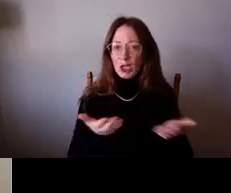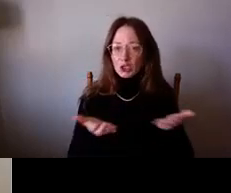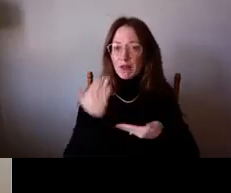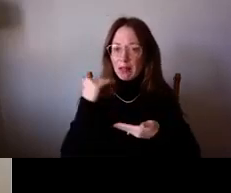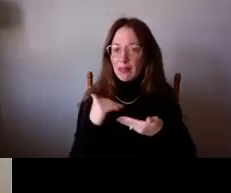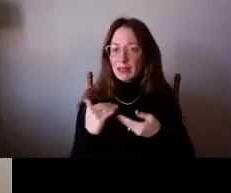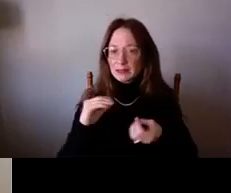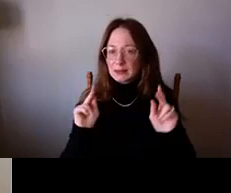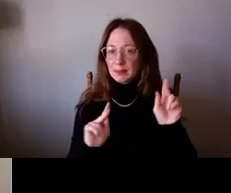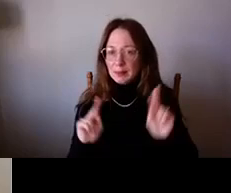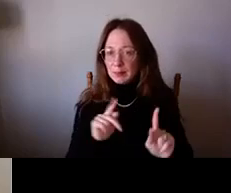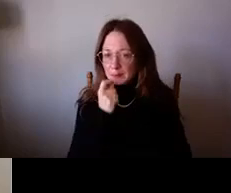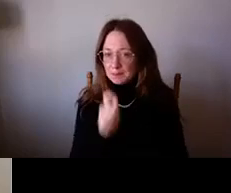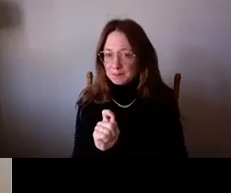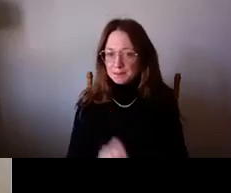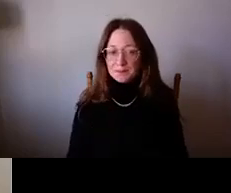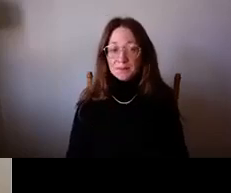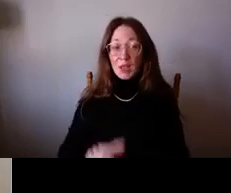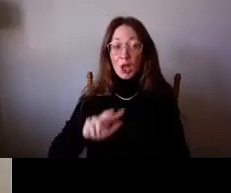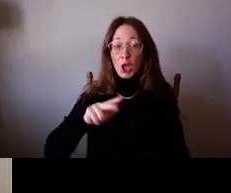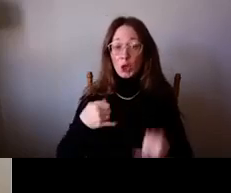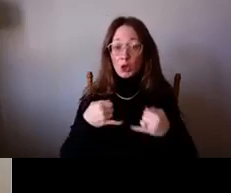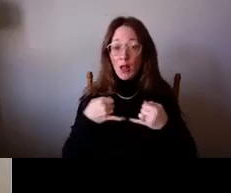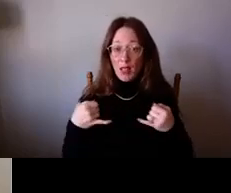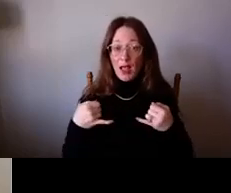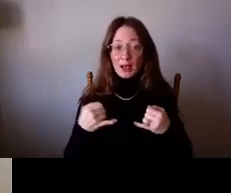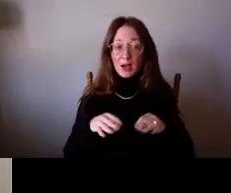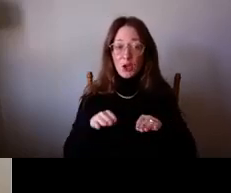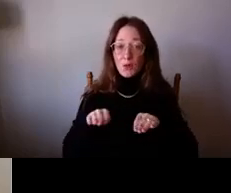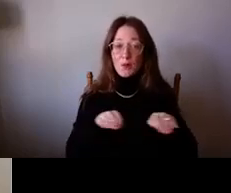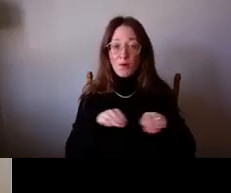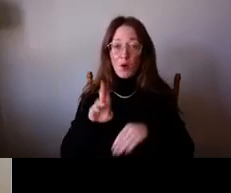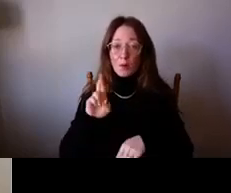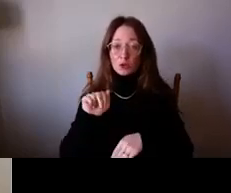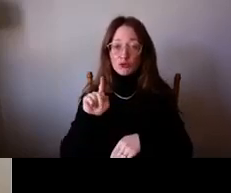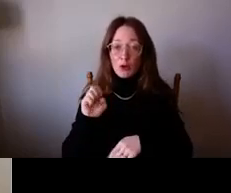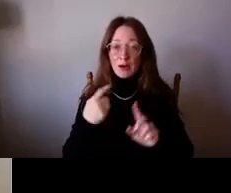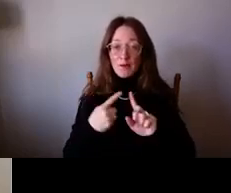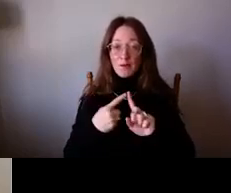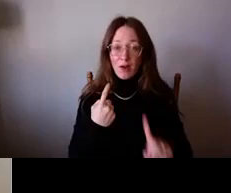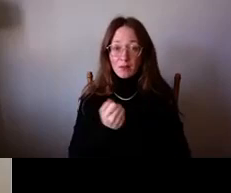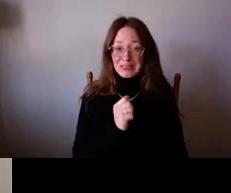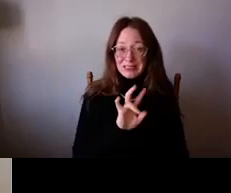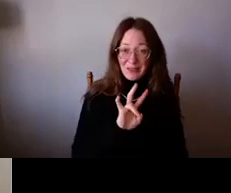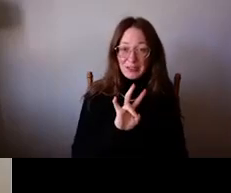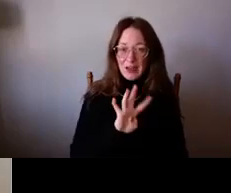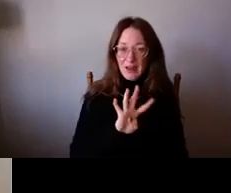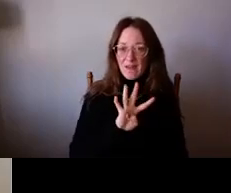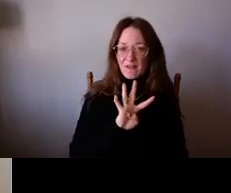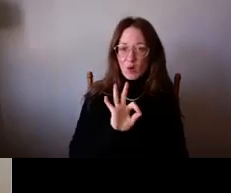participants. And in the third line here, you'll see that the performance rate from 17, about 49%,